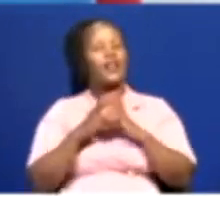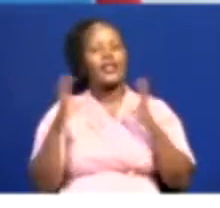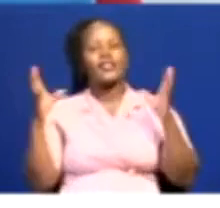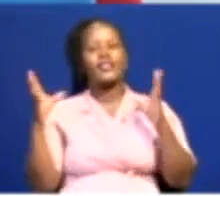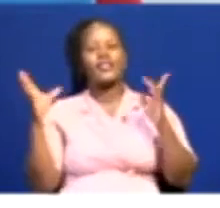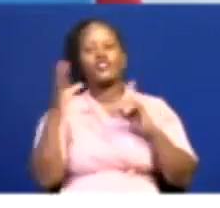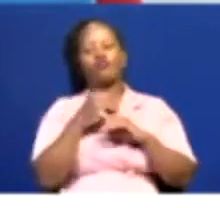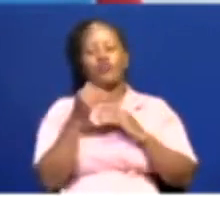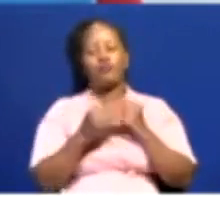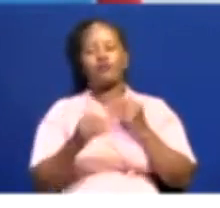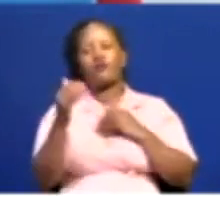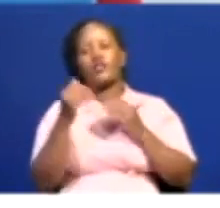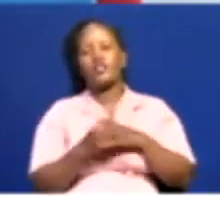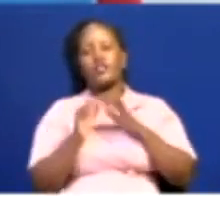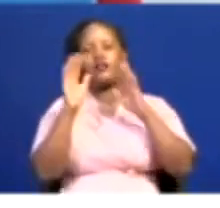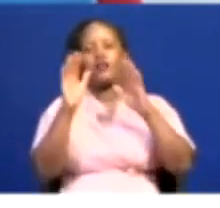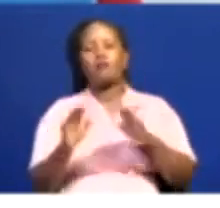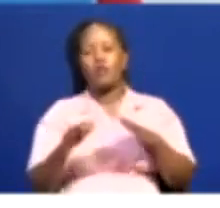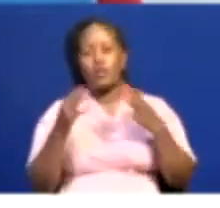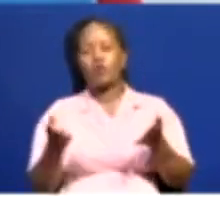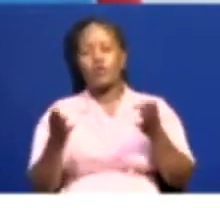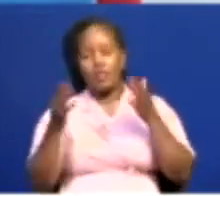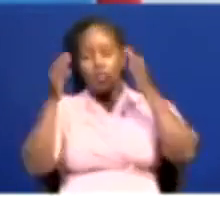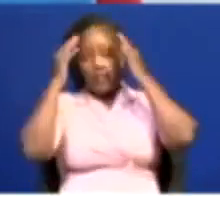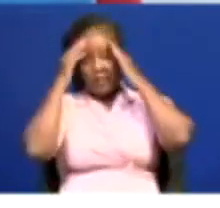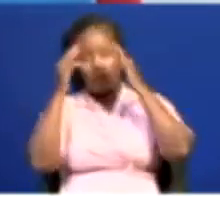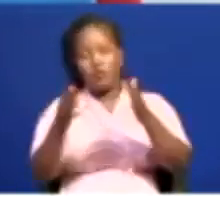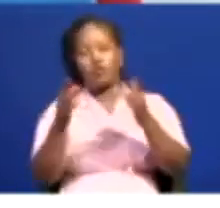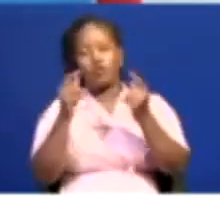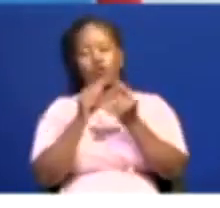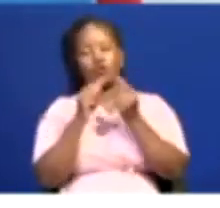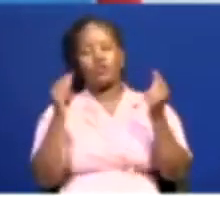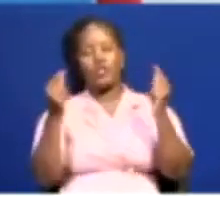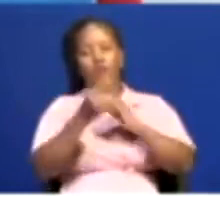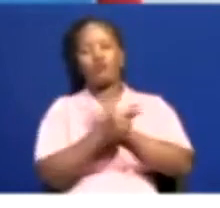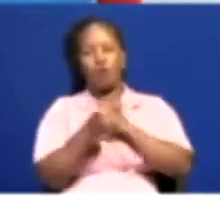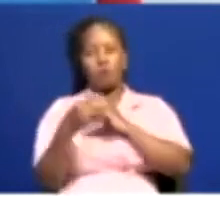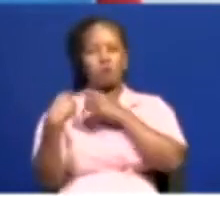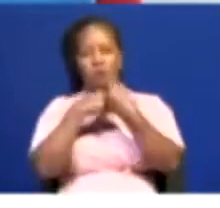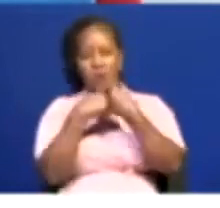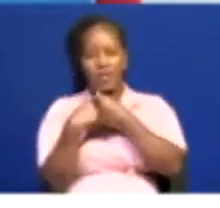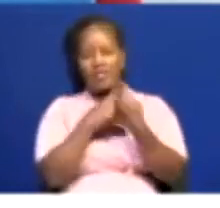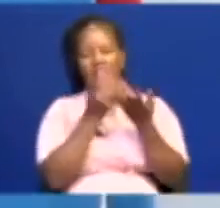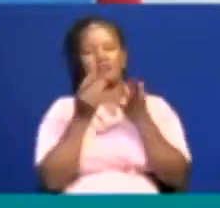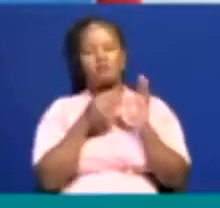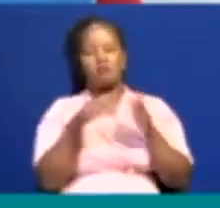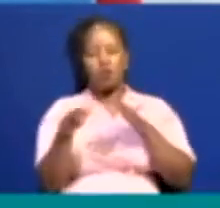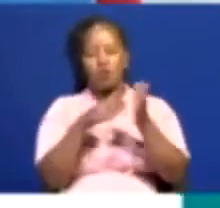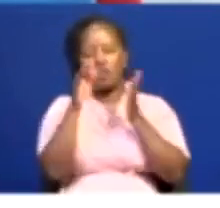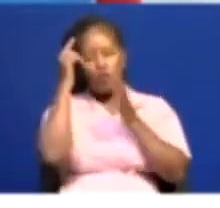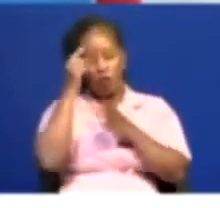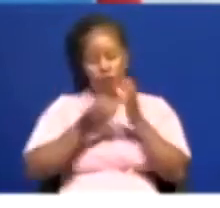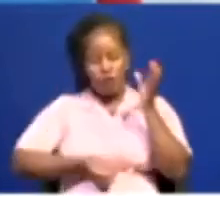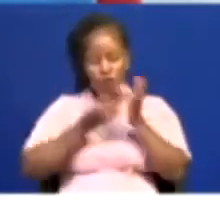It is significant that our collective determination to transform our climate change challenges into opportunities for growth and